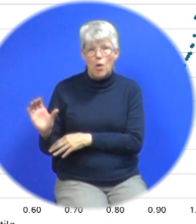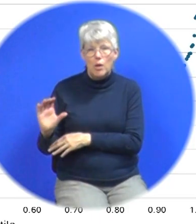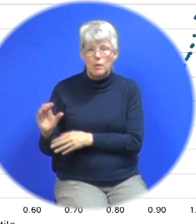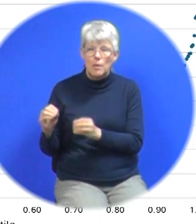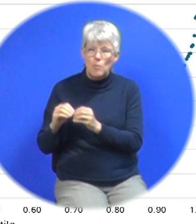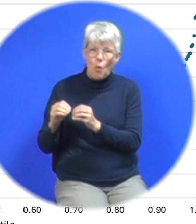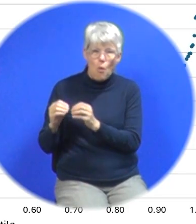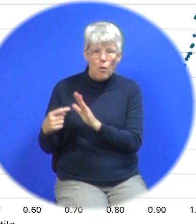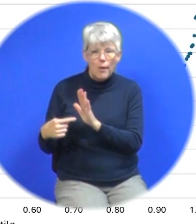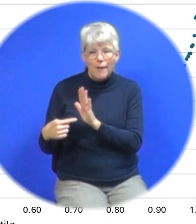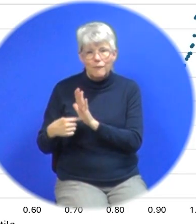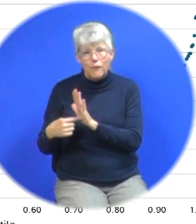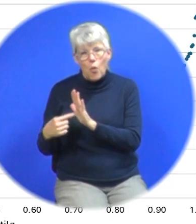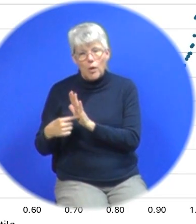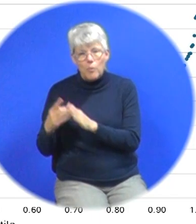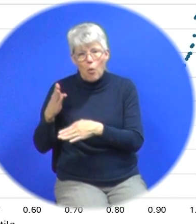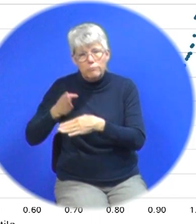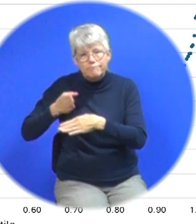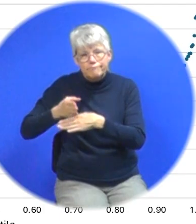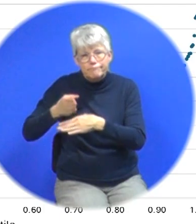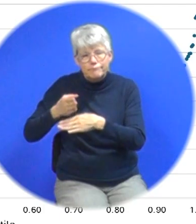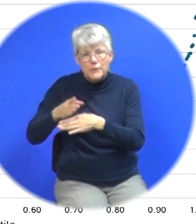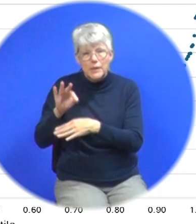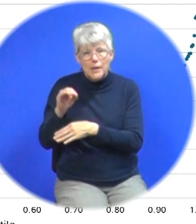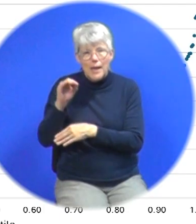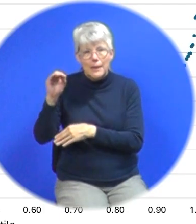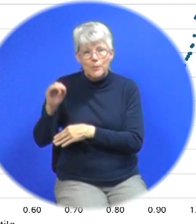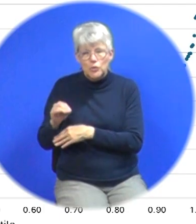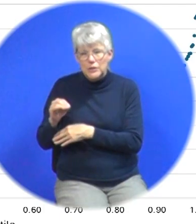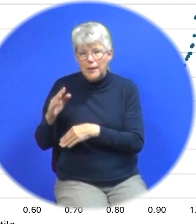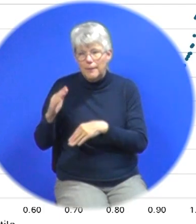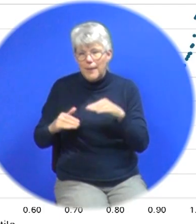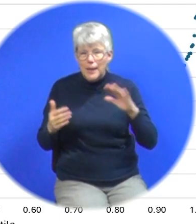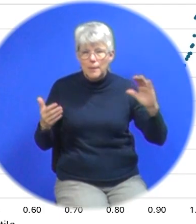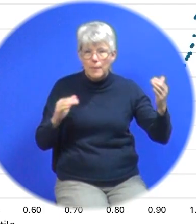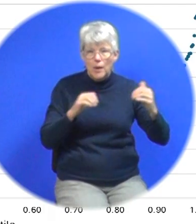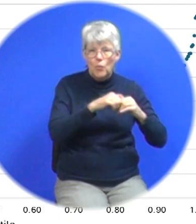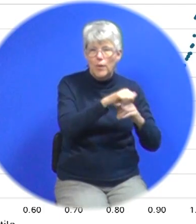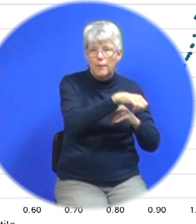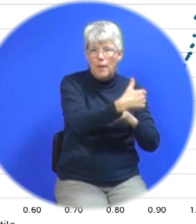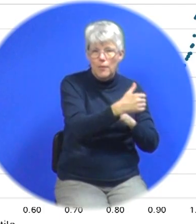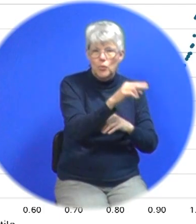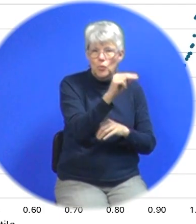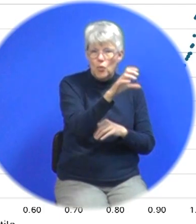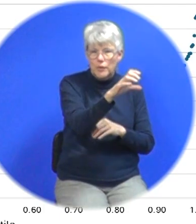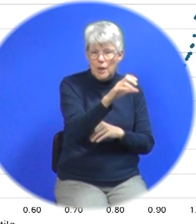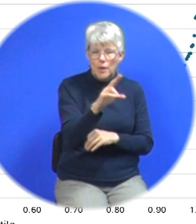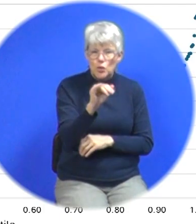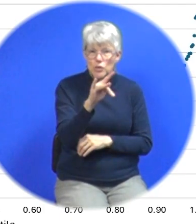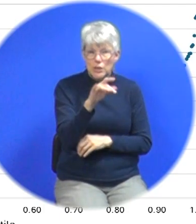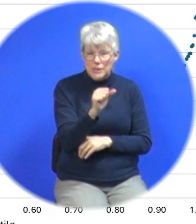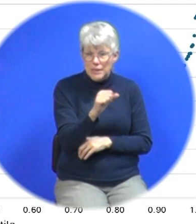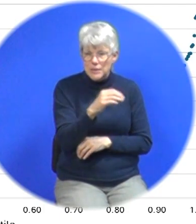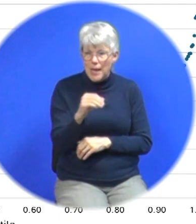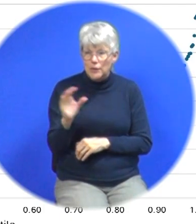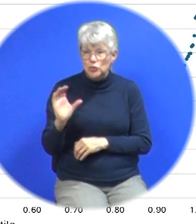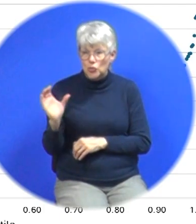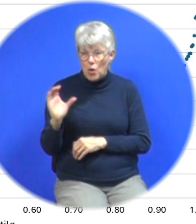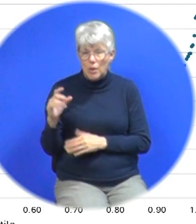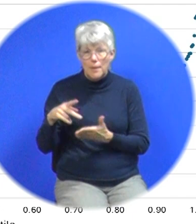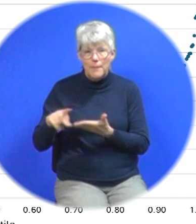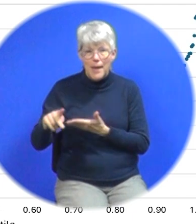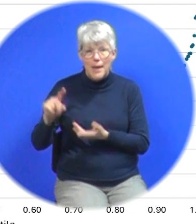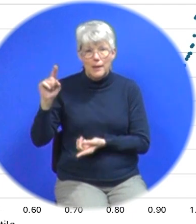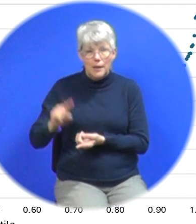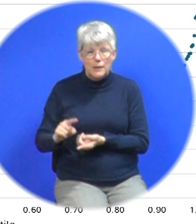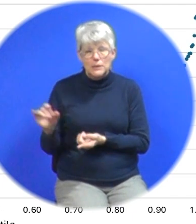household income than 90% of other North Carolina utilities. And Charlotte customers pay less the same amount of water. At